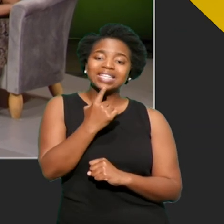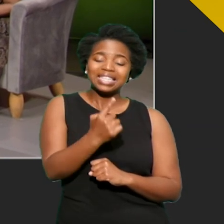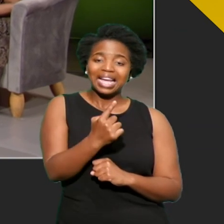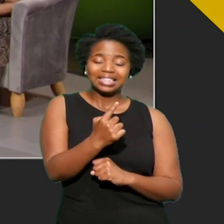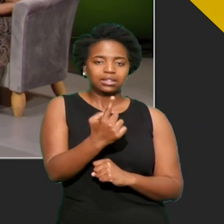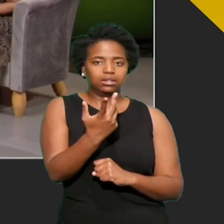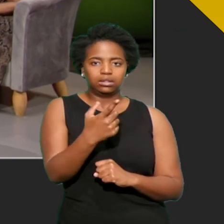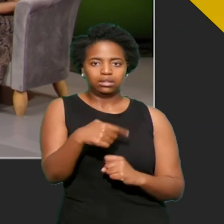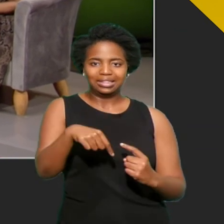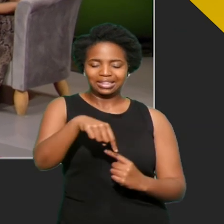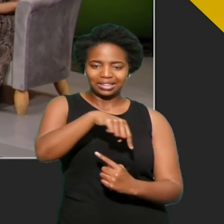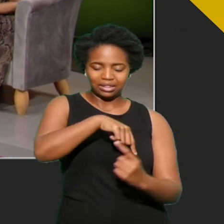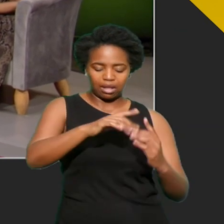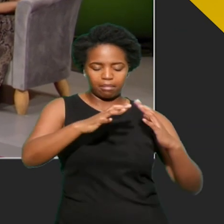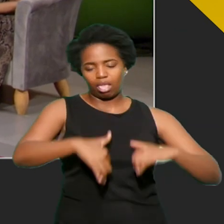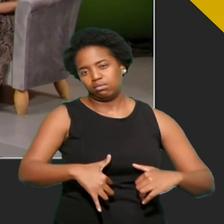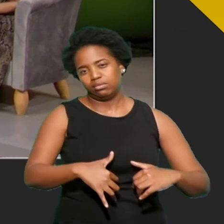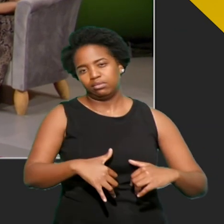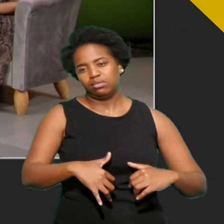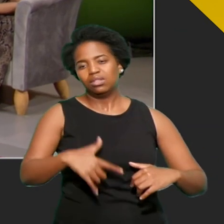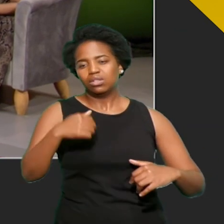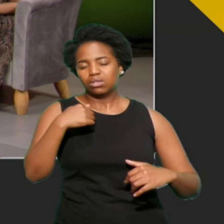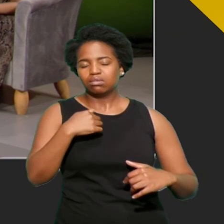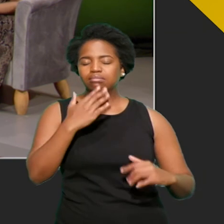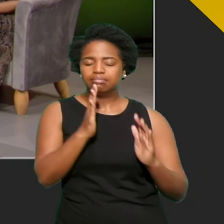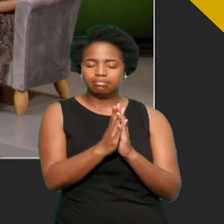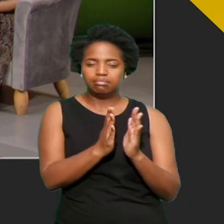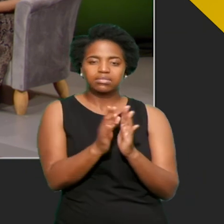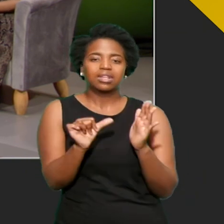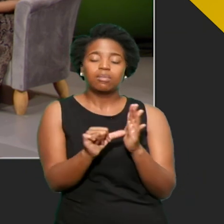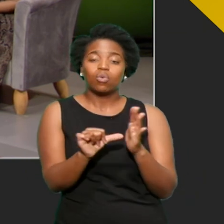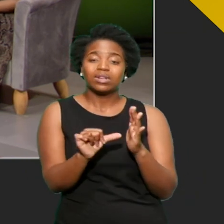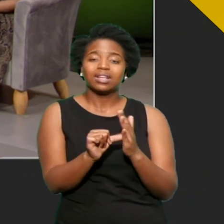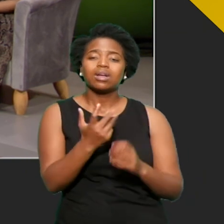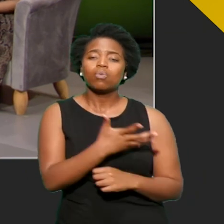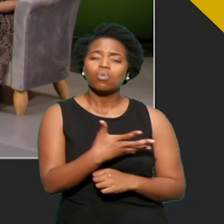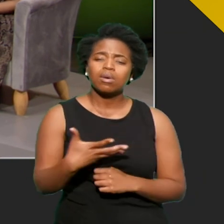of a circle, it breaks that entire thing. So very, very important.